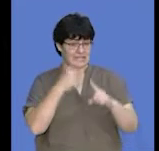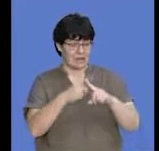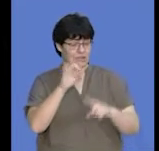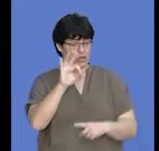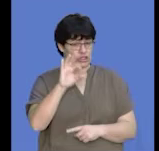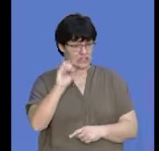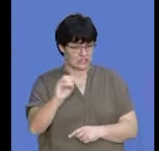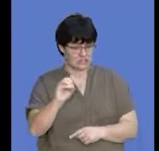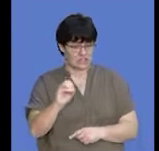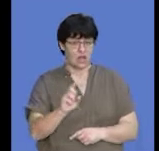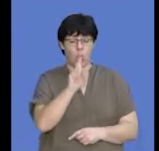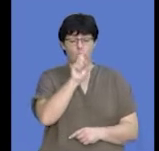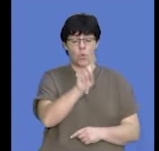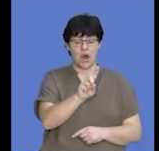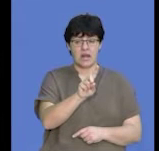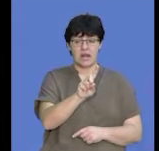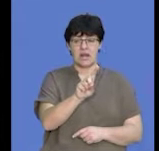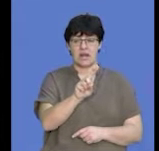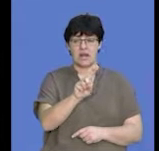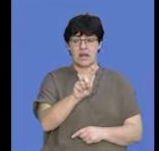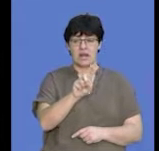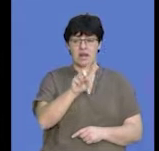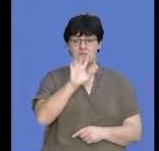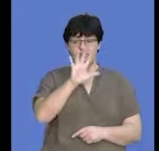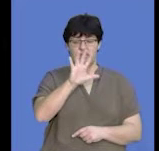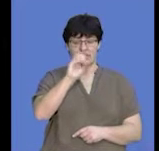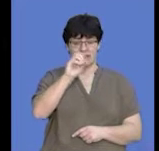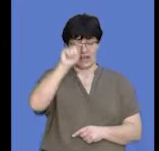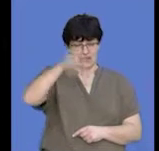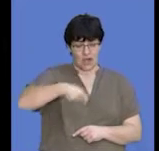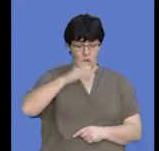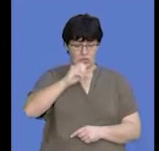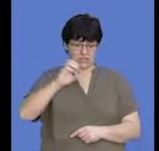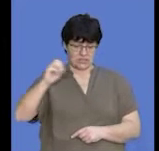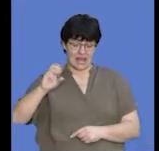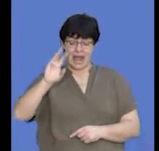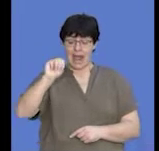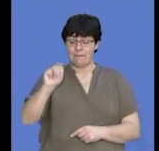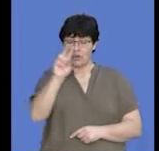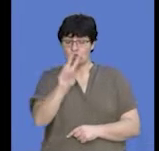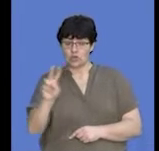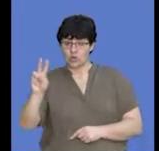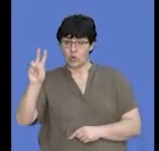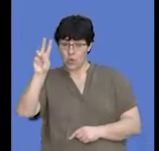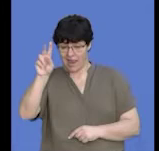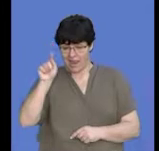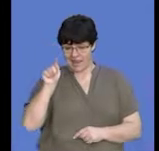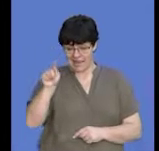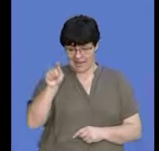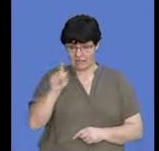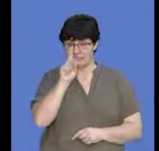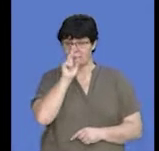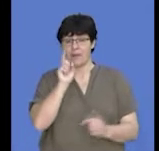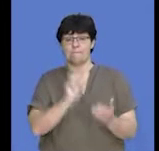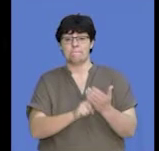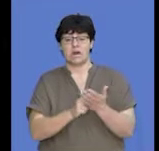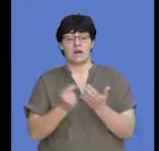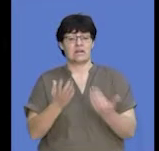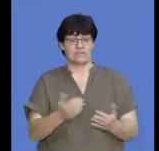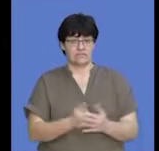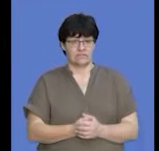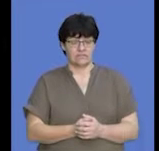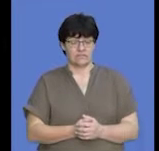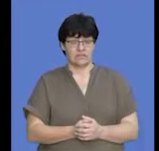is 150,000. Note the unit of measurement in the final answer, allocated a mark. This